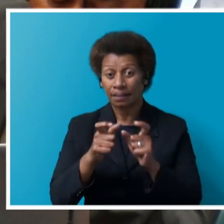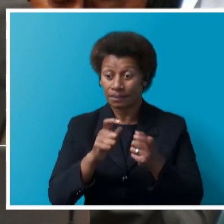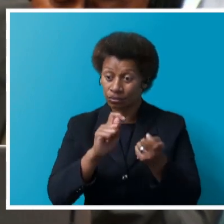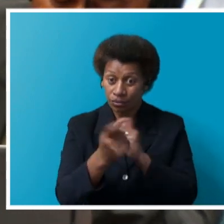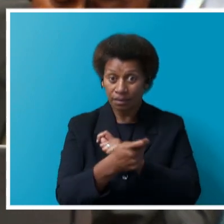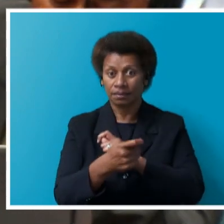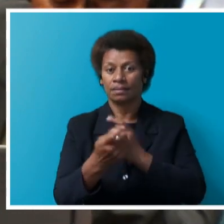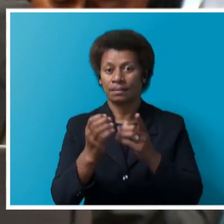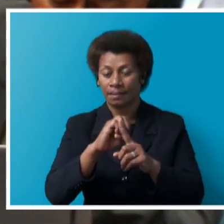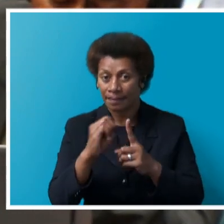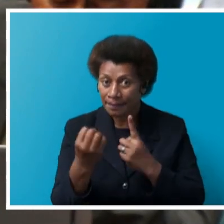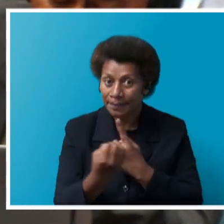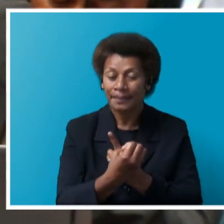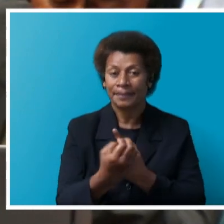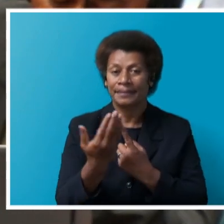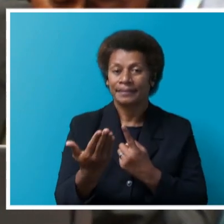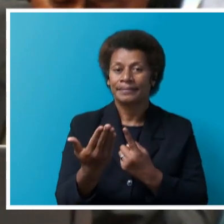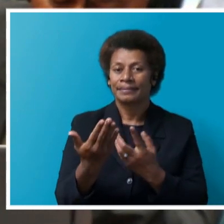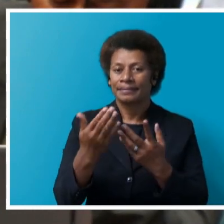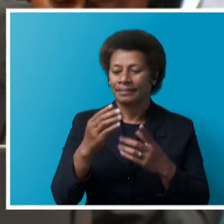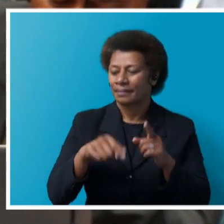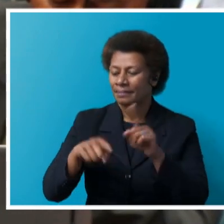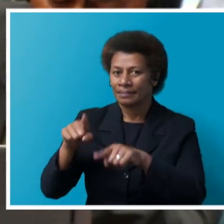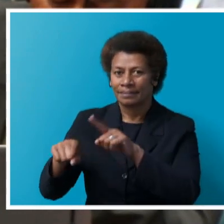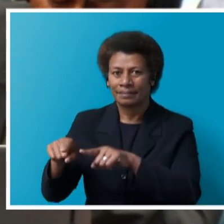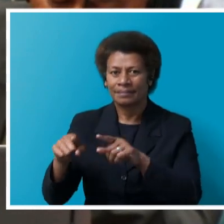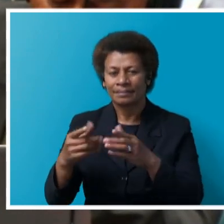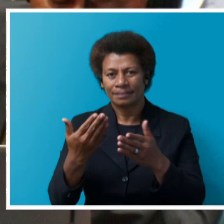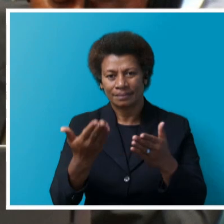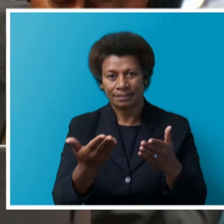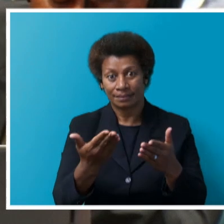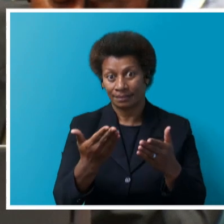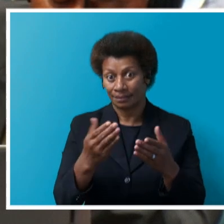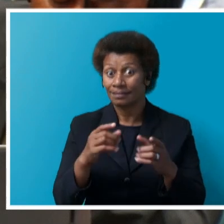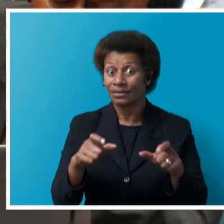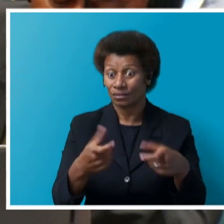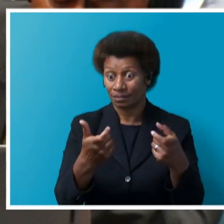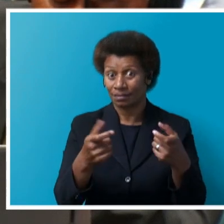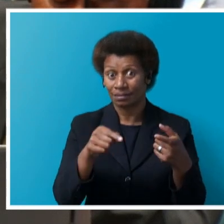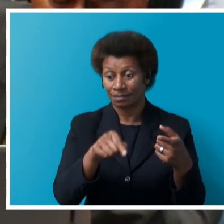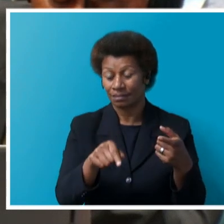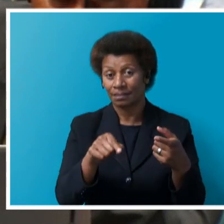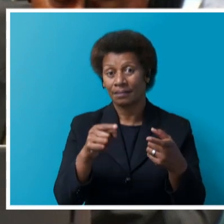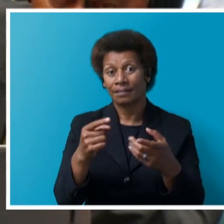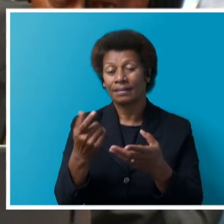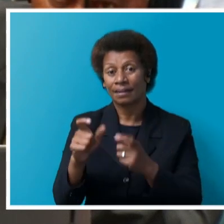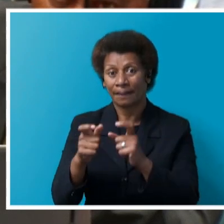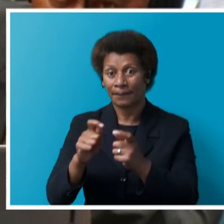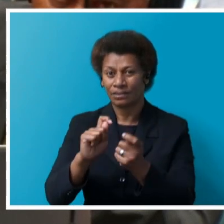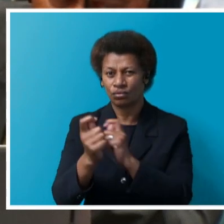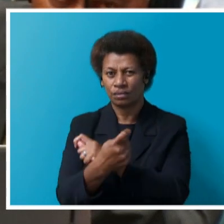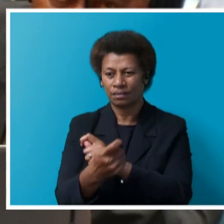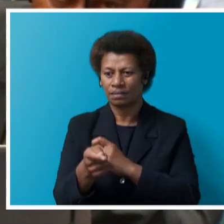environment, particularly our rich biodiversity. Today, the impacts of climate change are evident across society, imposing additional burdens